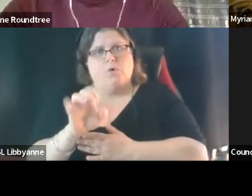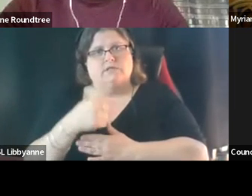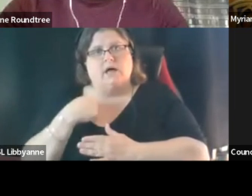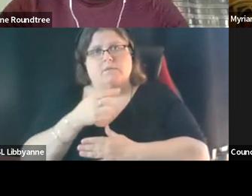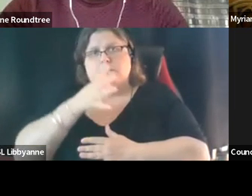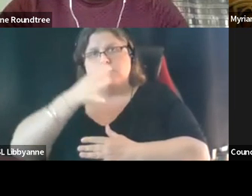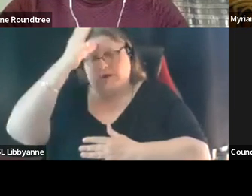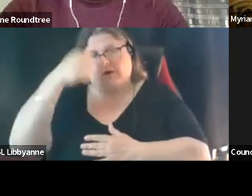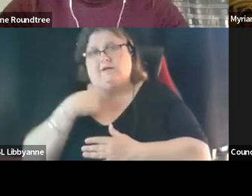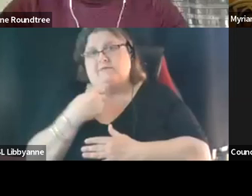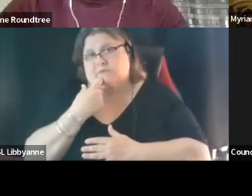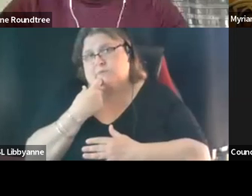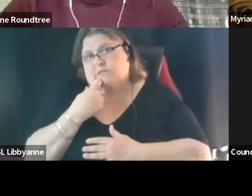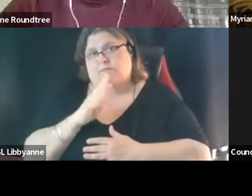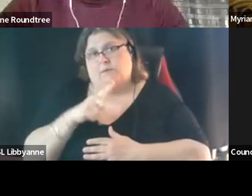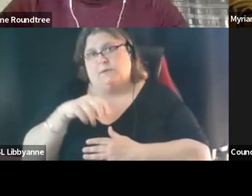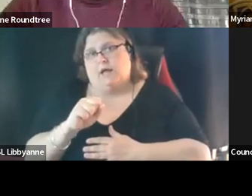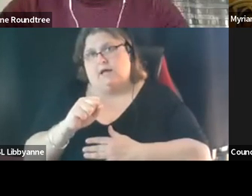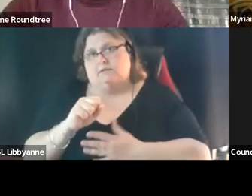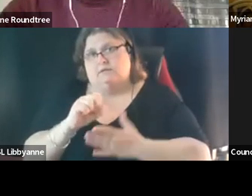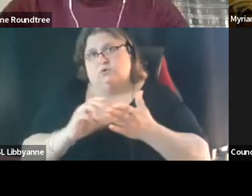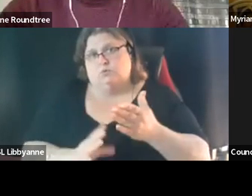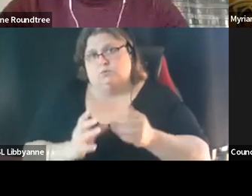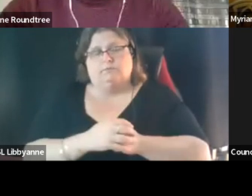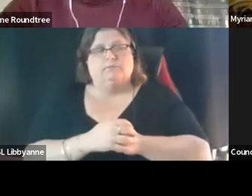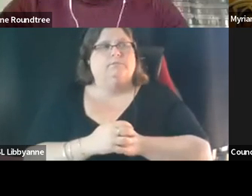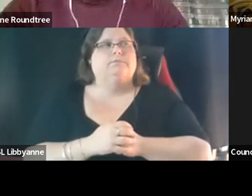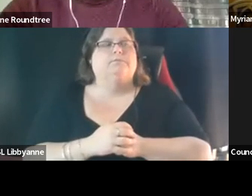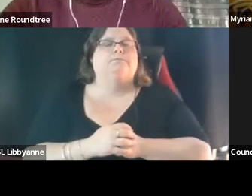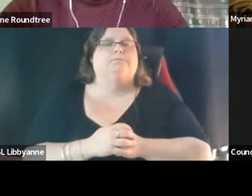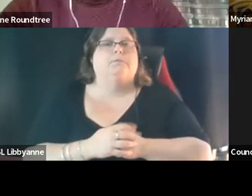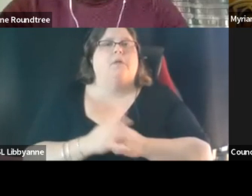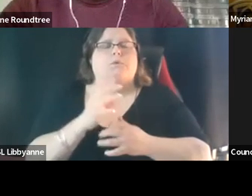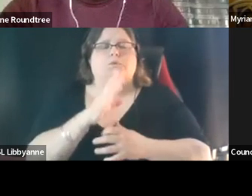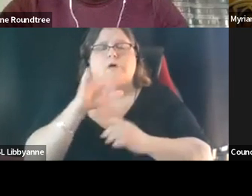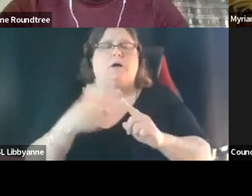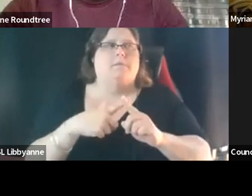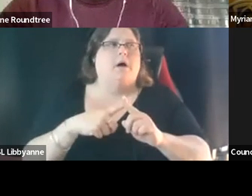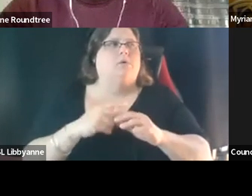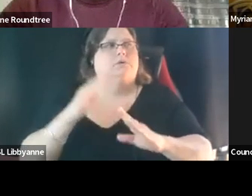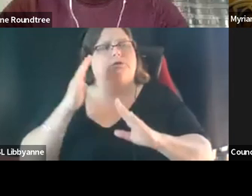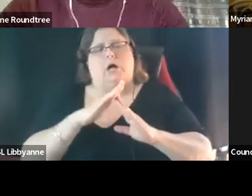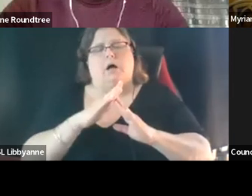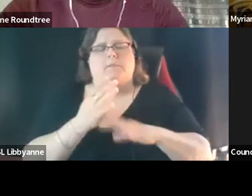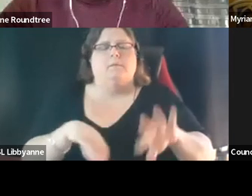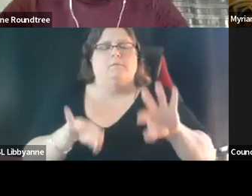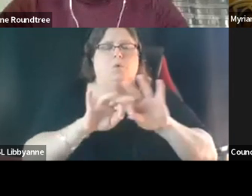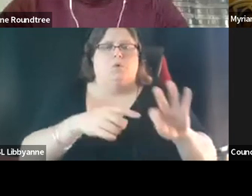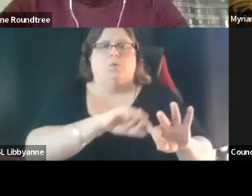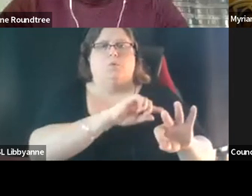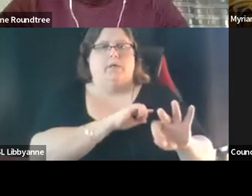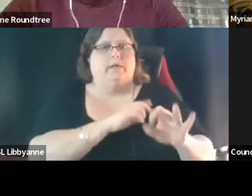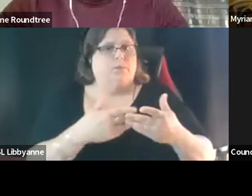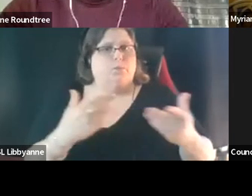BPS alum. I'm here to talk about one of the most important qualities our next superintendent should have,